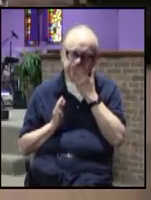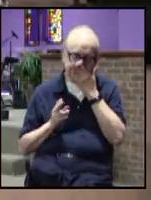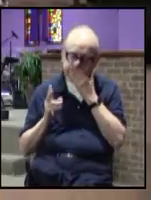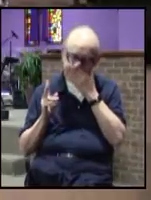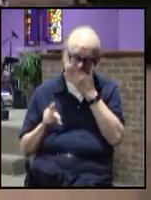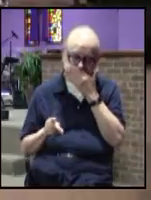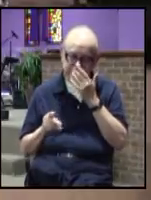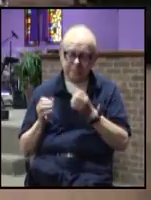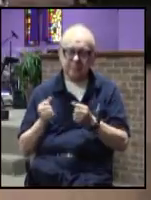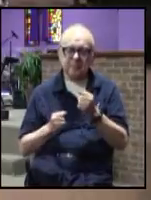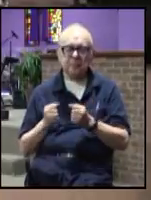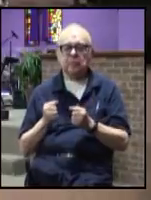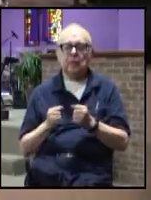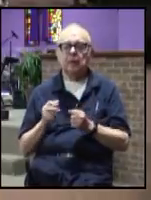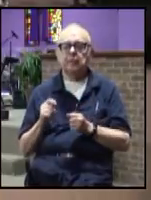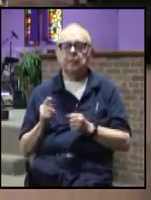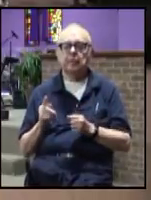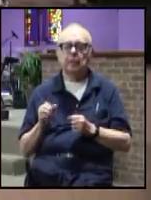taxi cab,